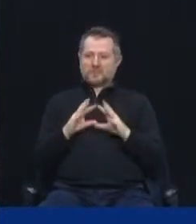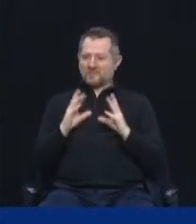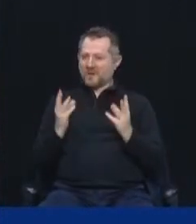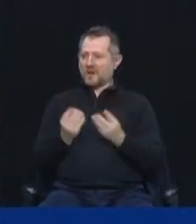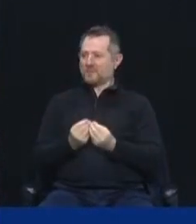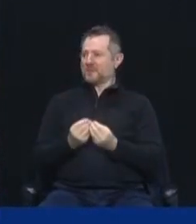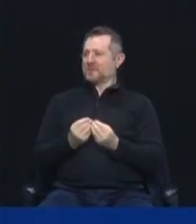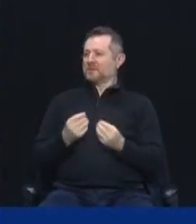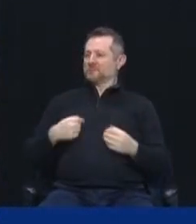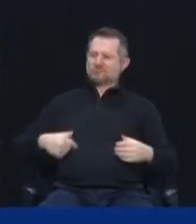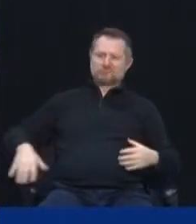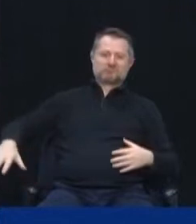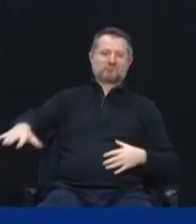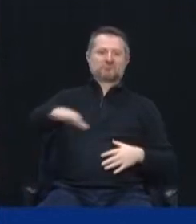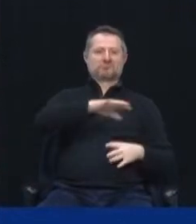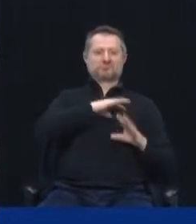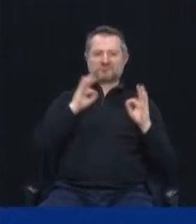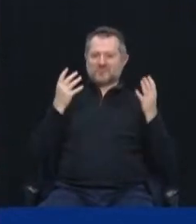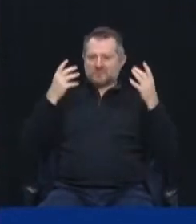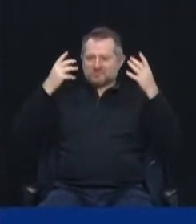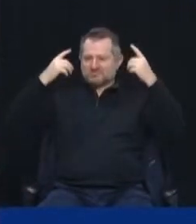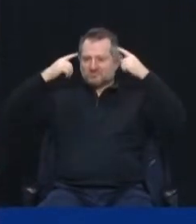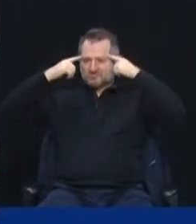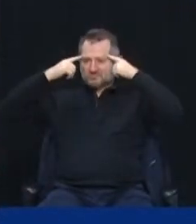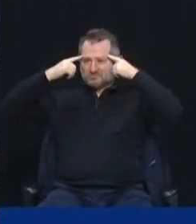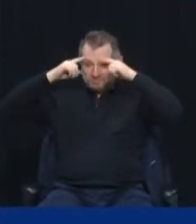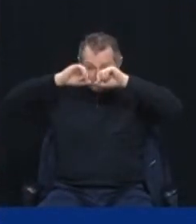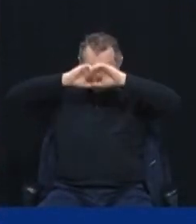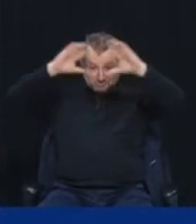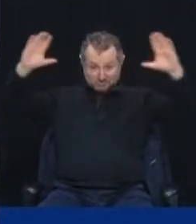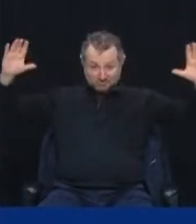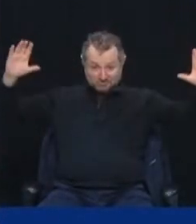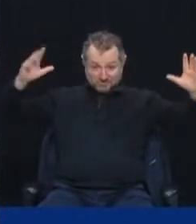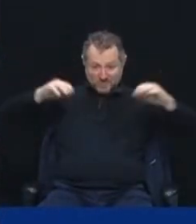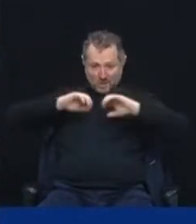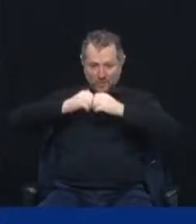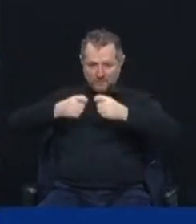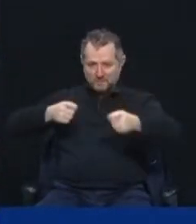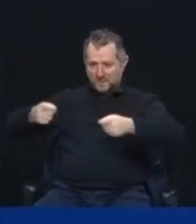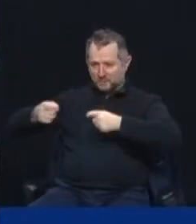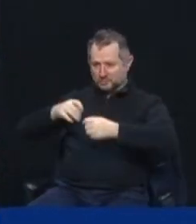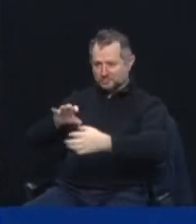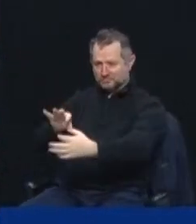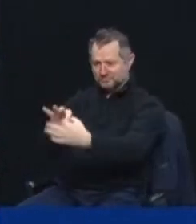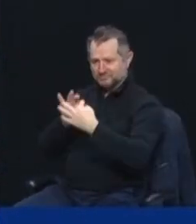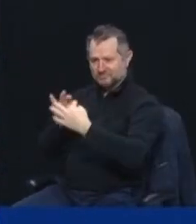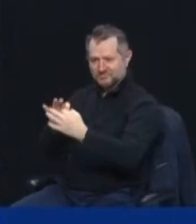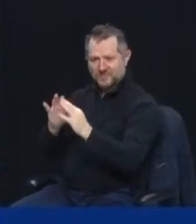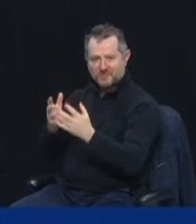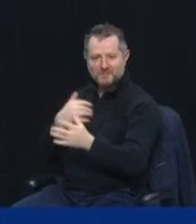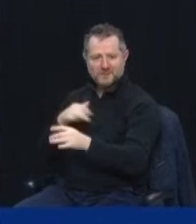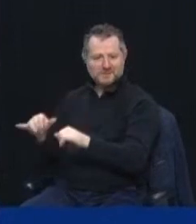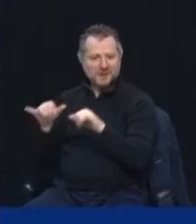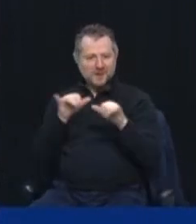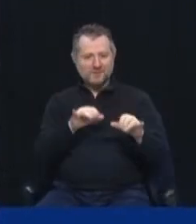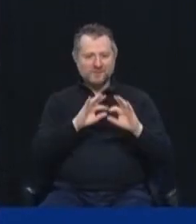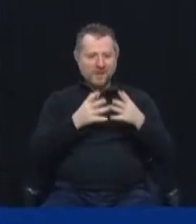an extended family. Just think of family and how you treat a family and how you relate to a family. We're the family of New York.